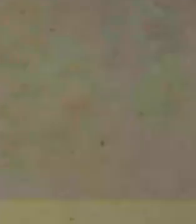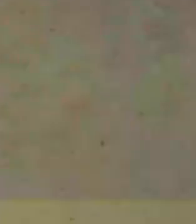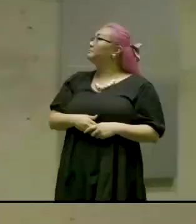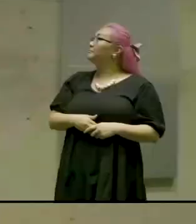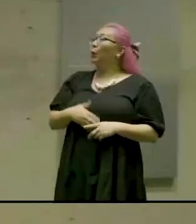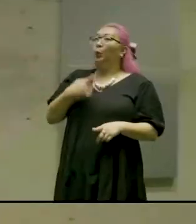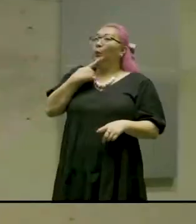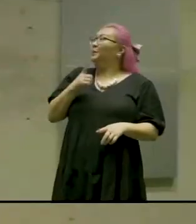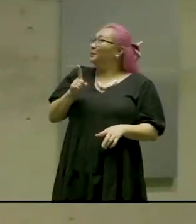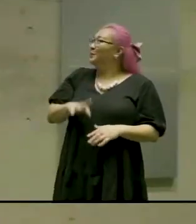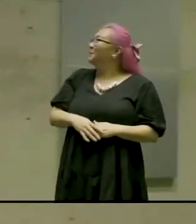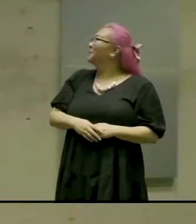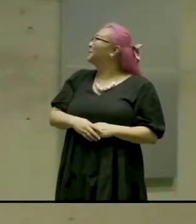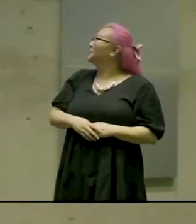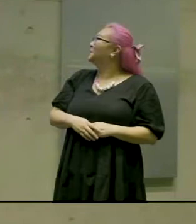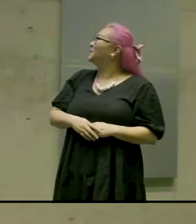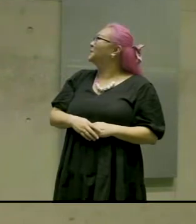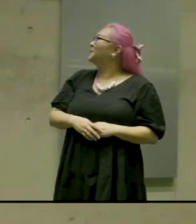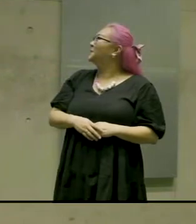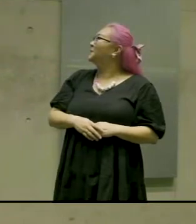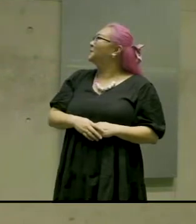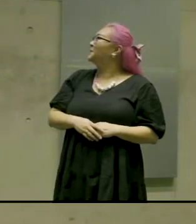Oops.